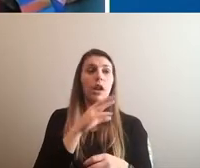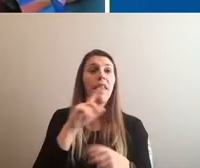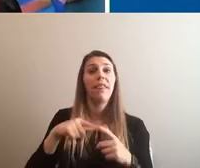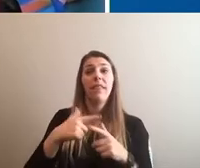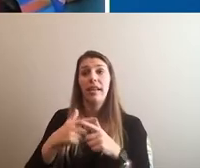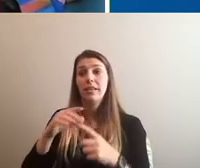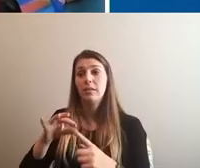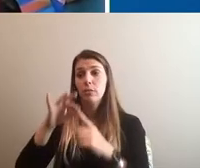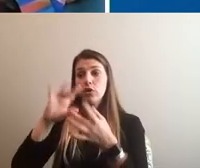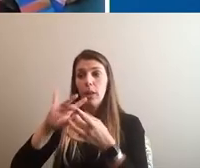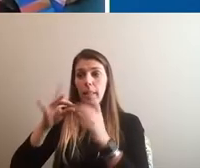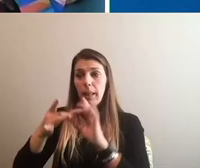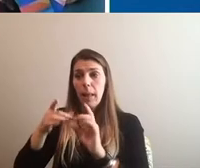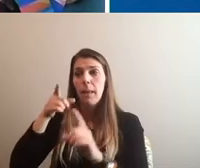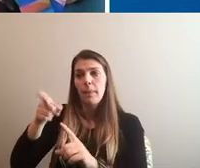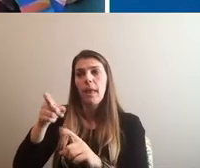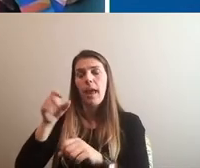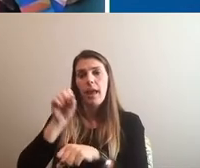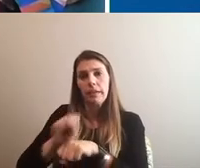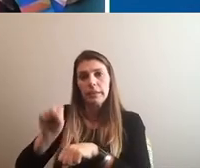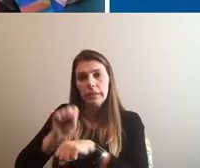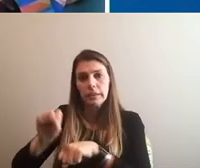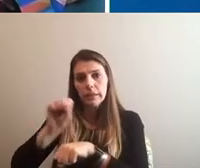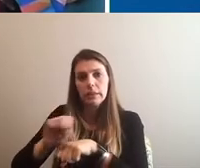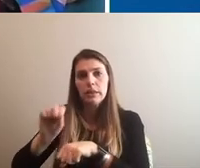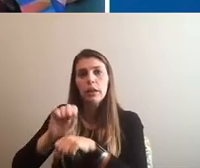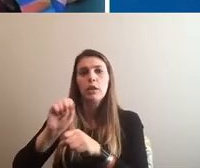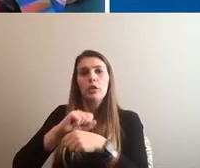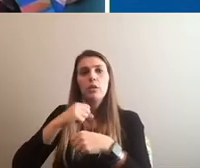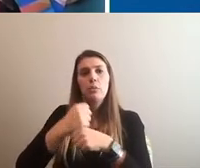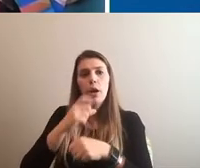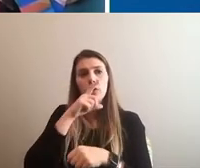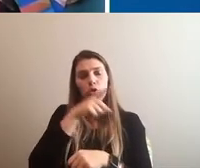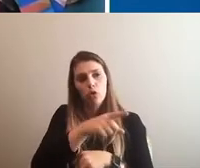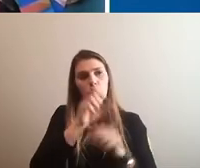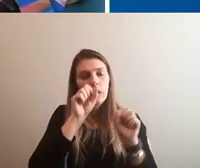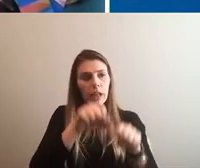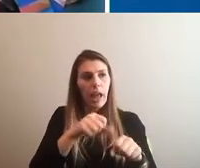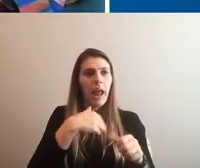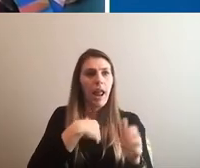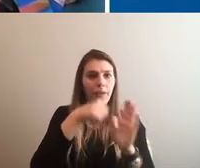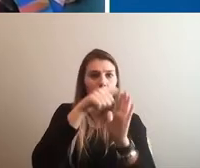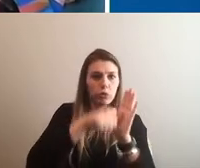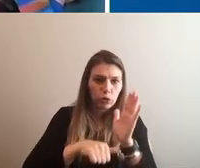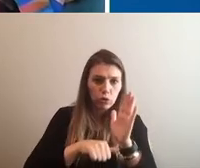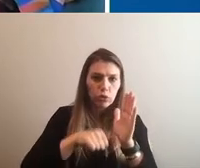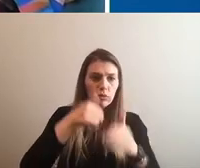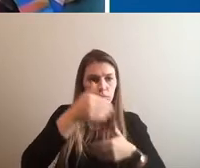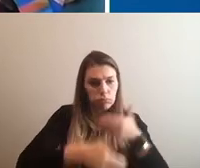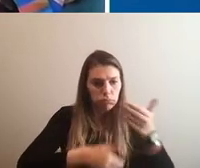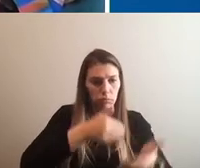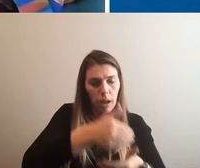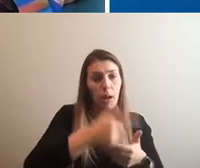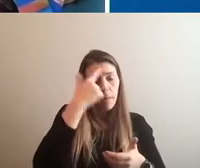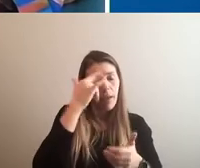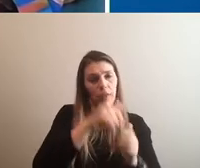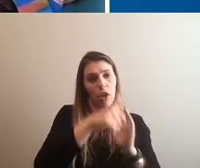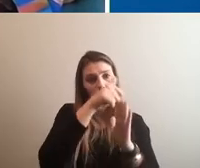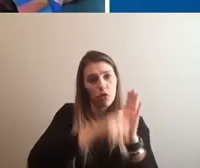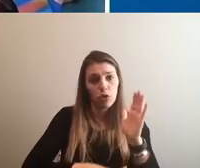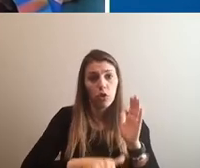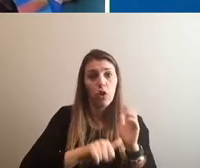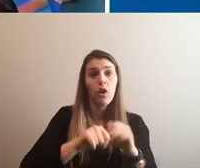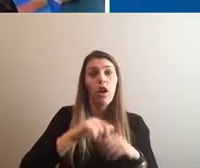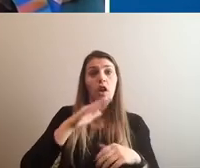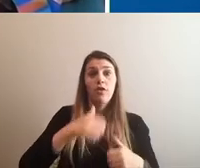they had put in their effort to, you know, make her go through the surgeries. And because of those surgeries, after 30 years of her